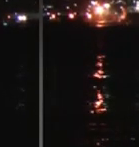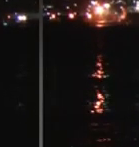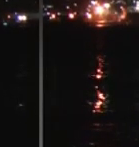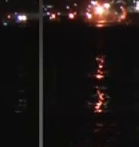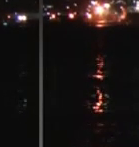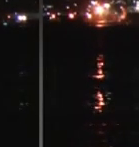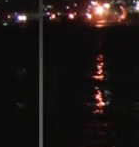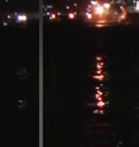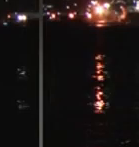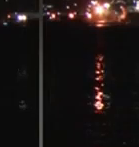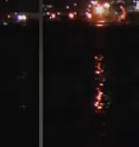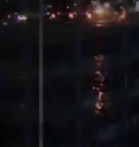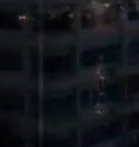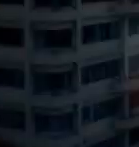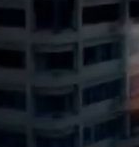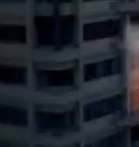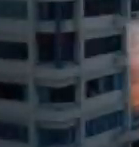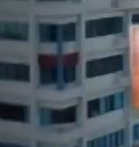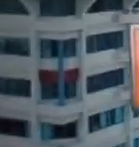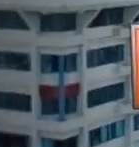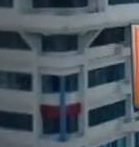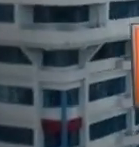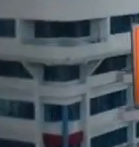the latest.